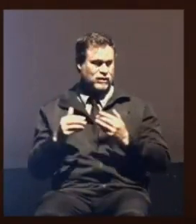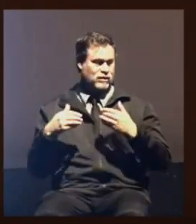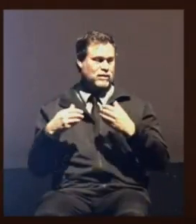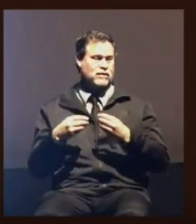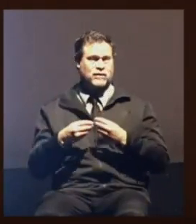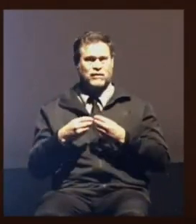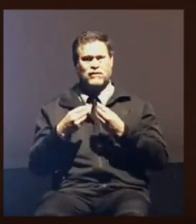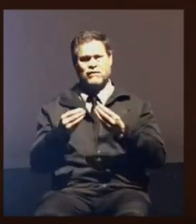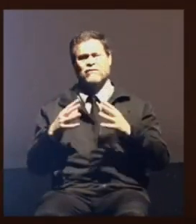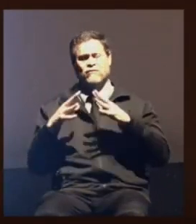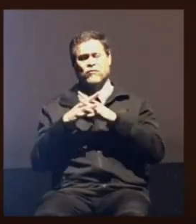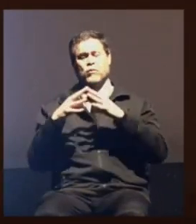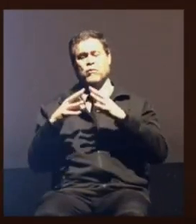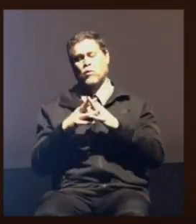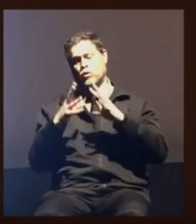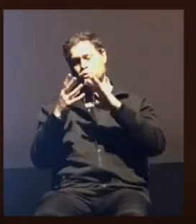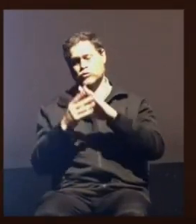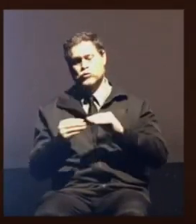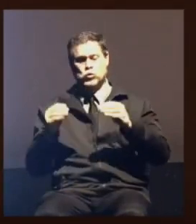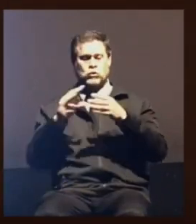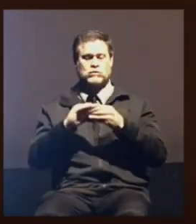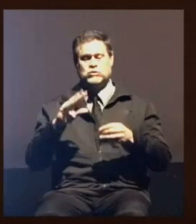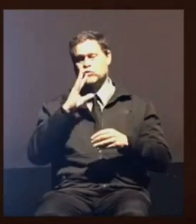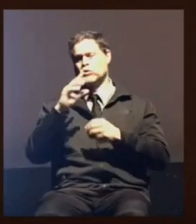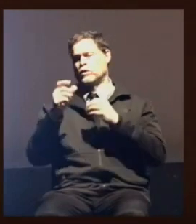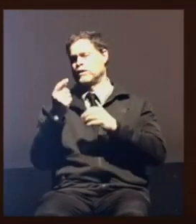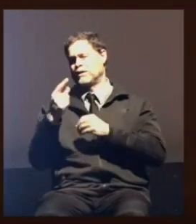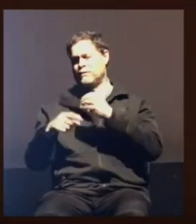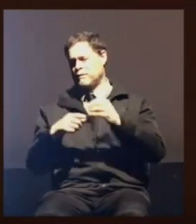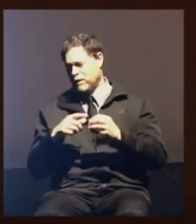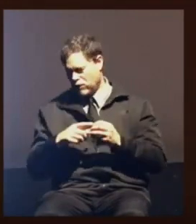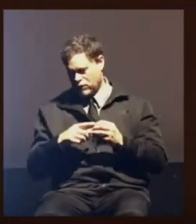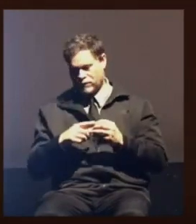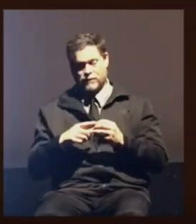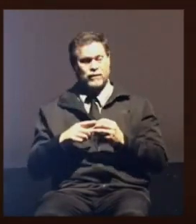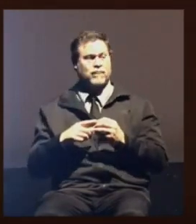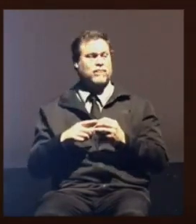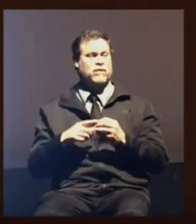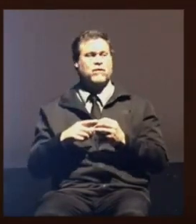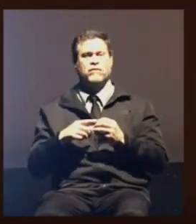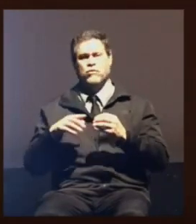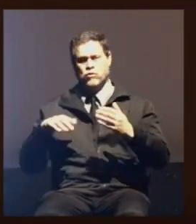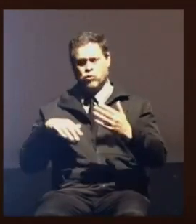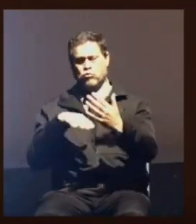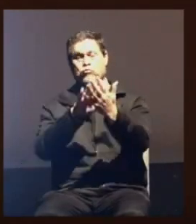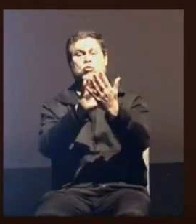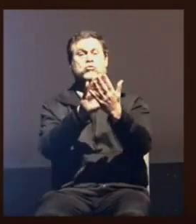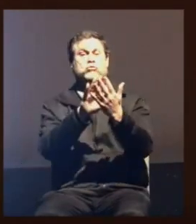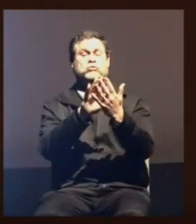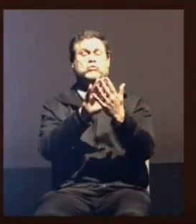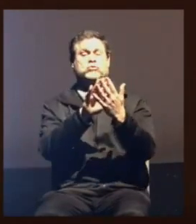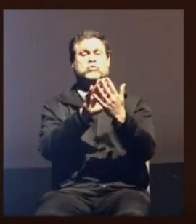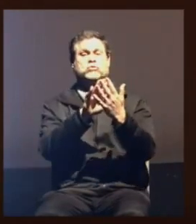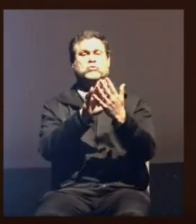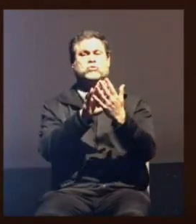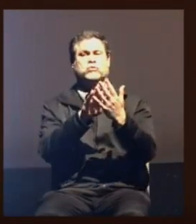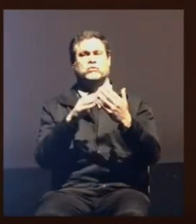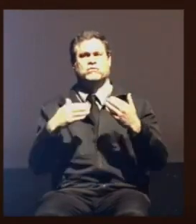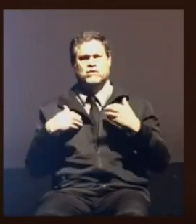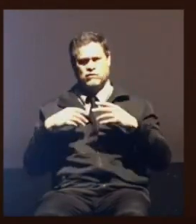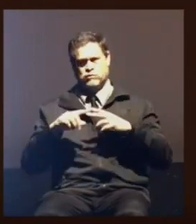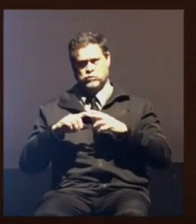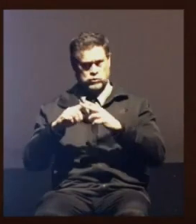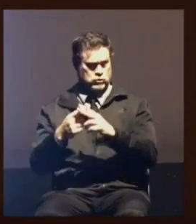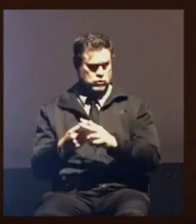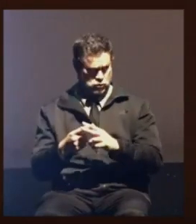couple football stories and then talk a little bit about the approach we've had. I think I'm going to